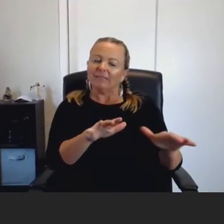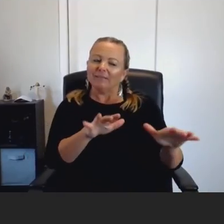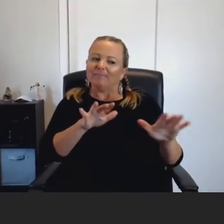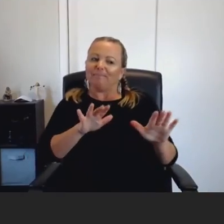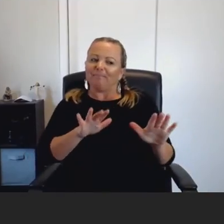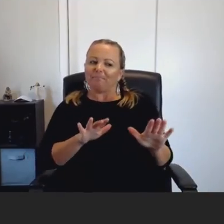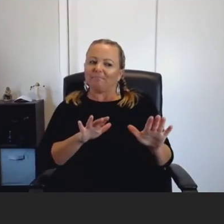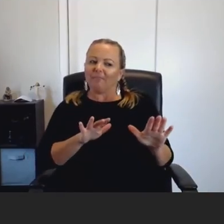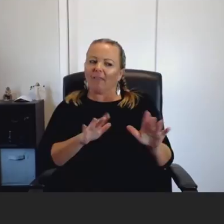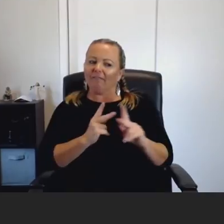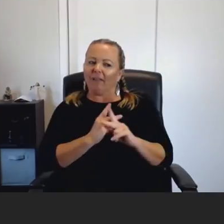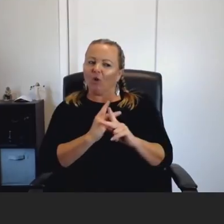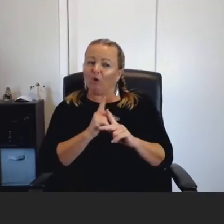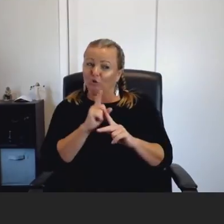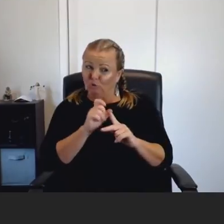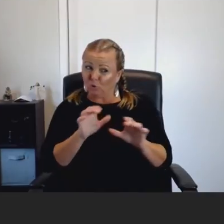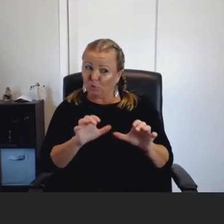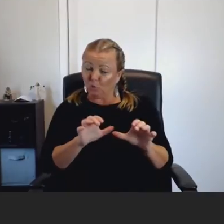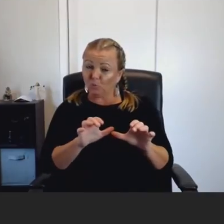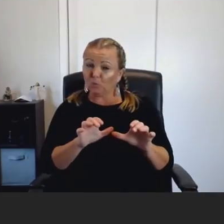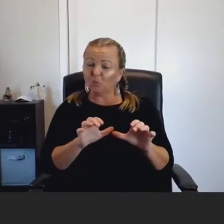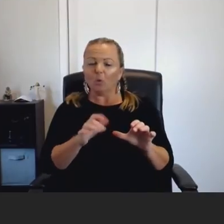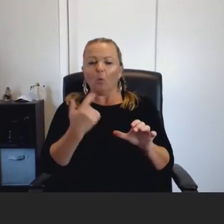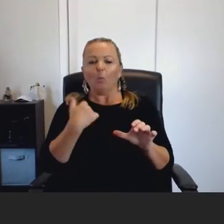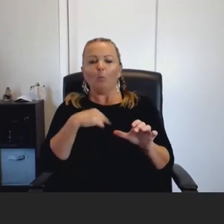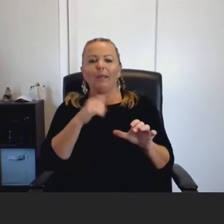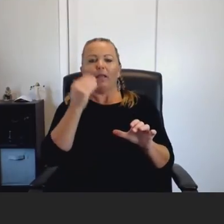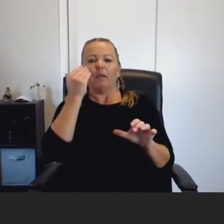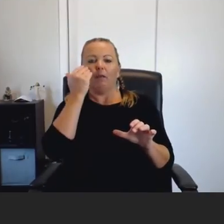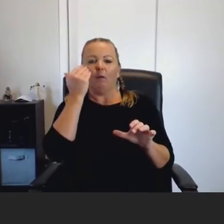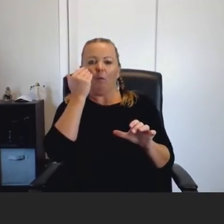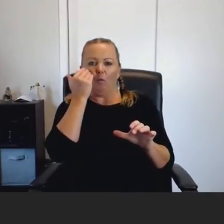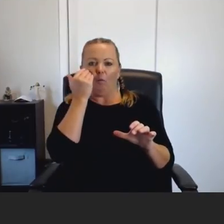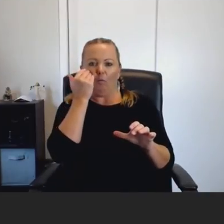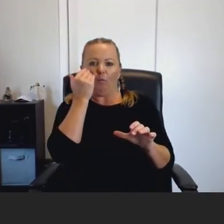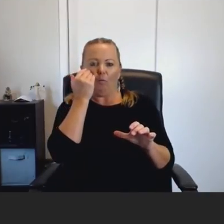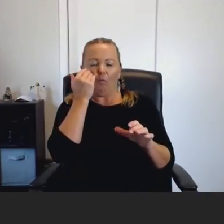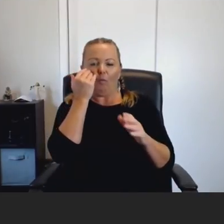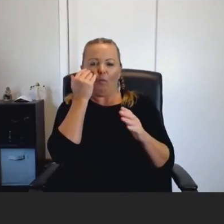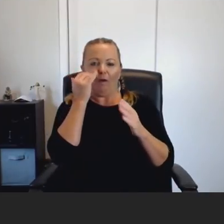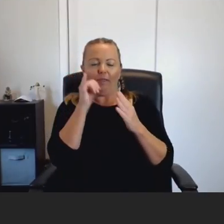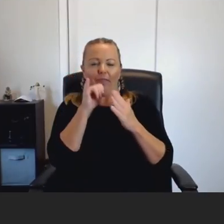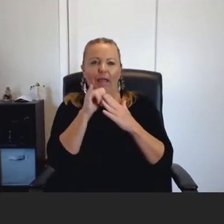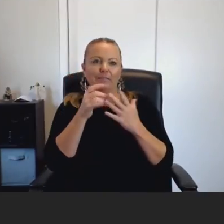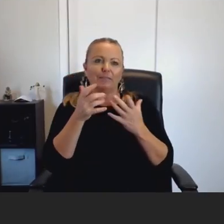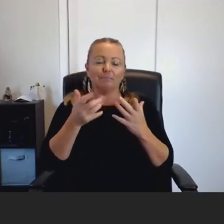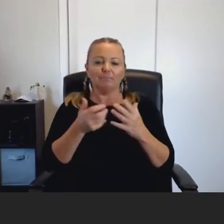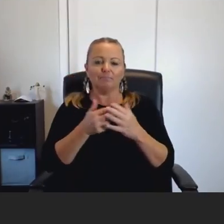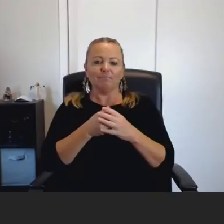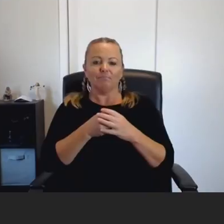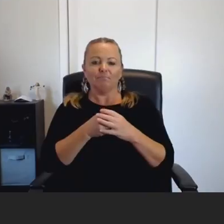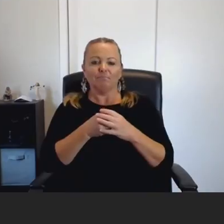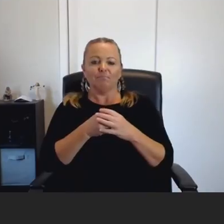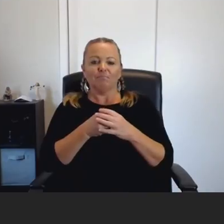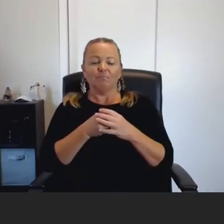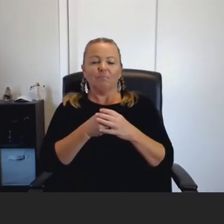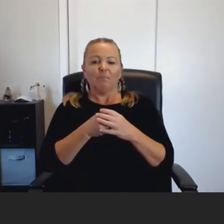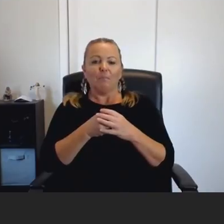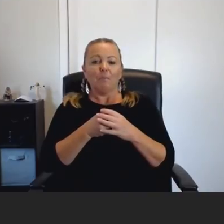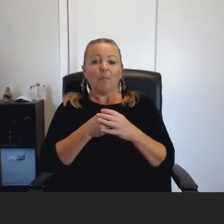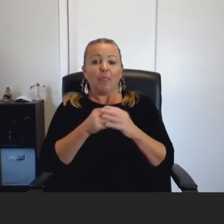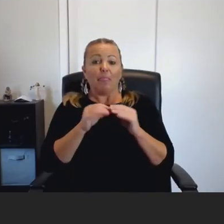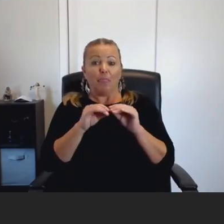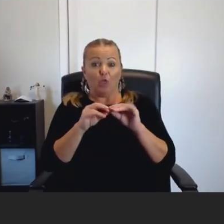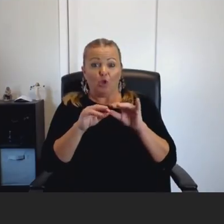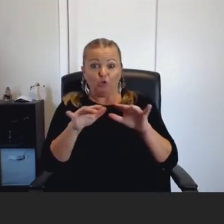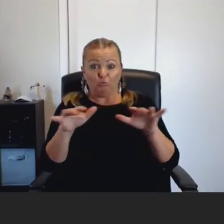that something they should be doing? We know that there is um, a reduction in spread when